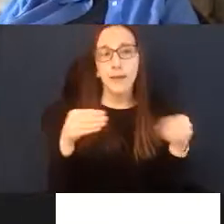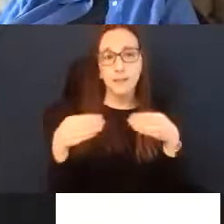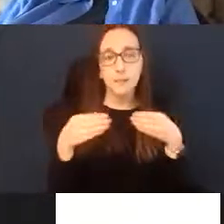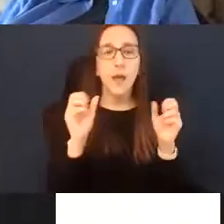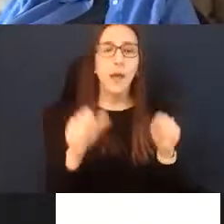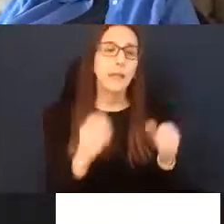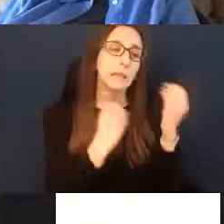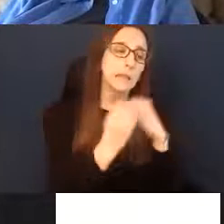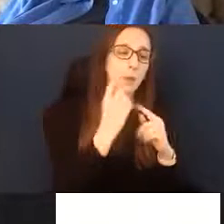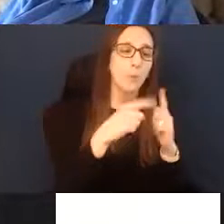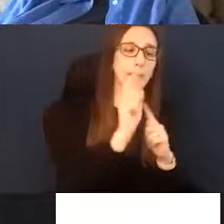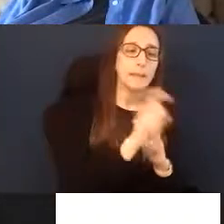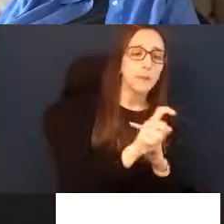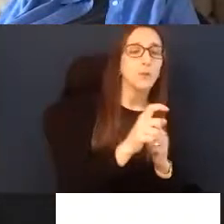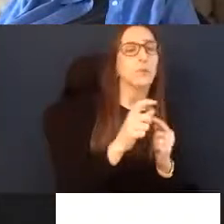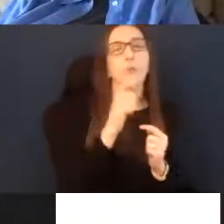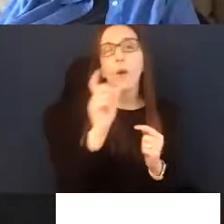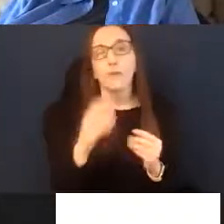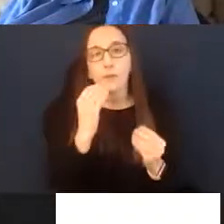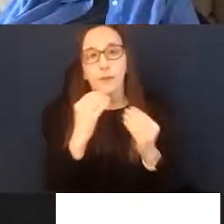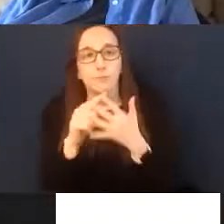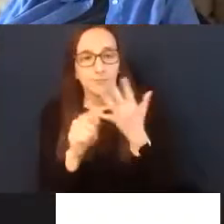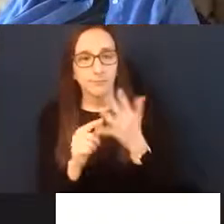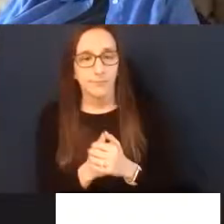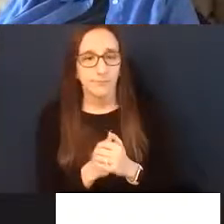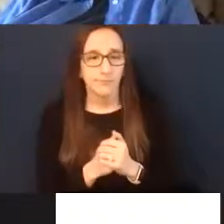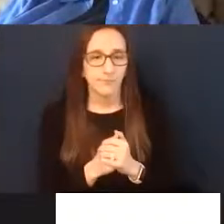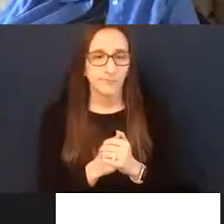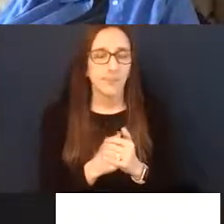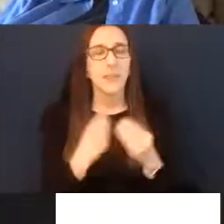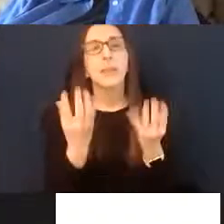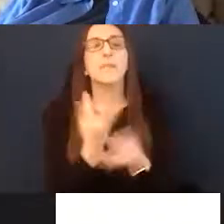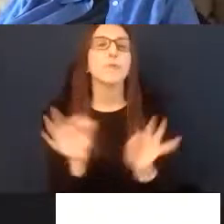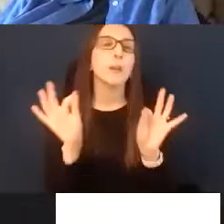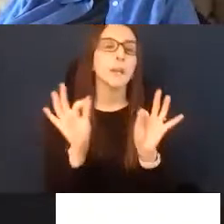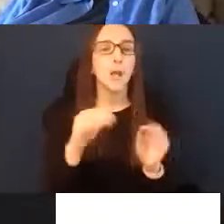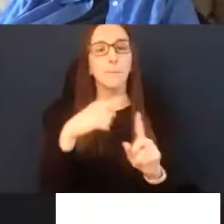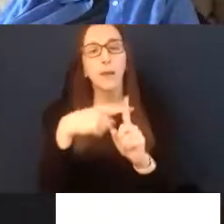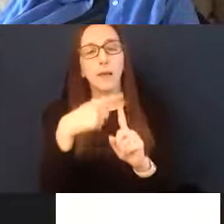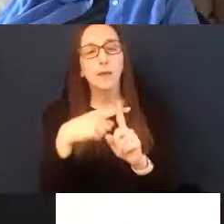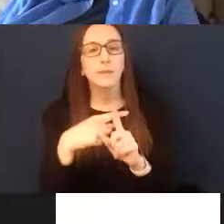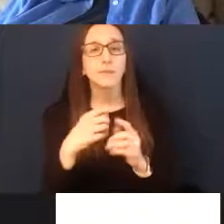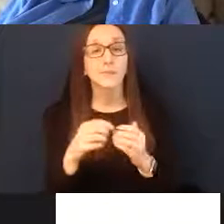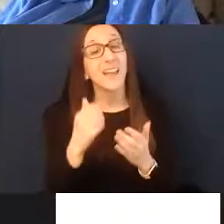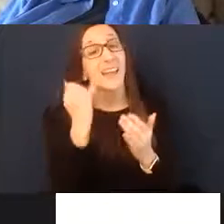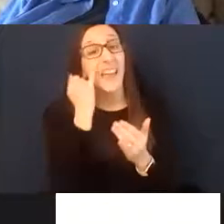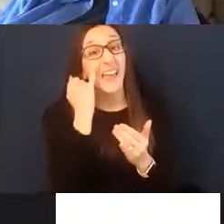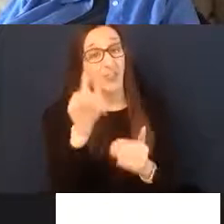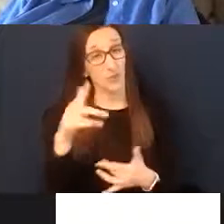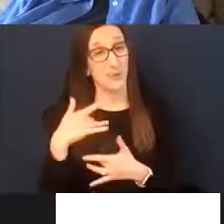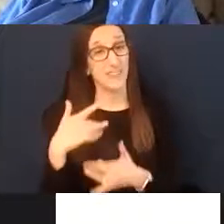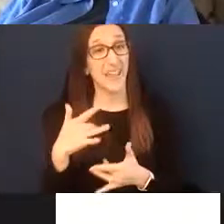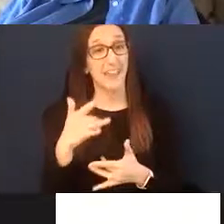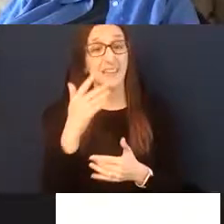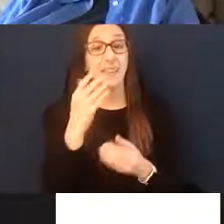freedom, and a sense of positivity in their life as well. So this also could be a really great way to help you if you find that you